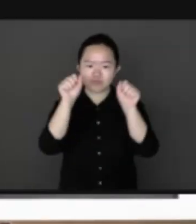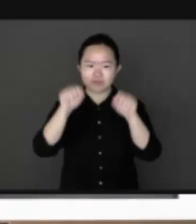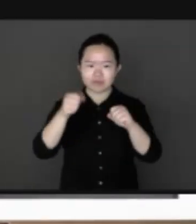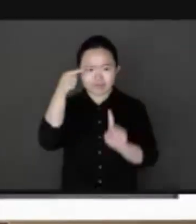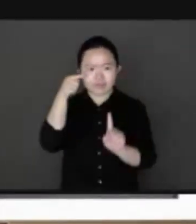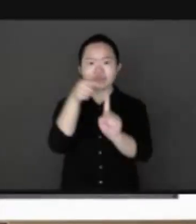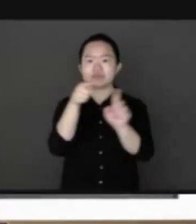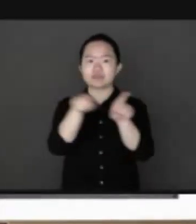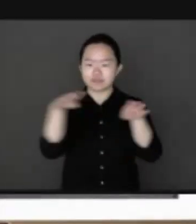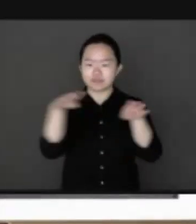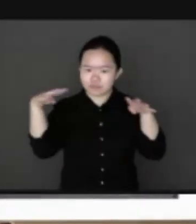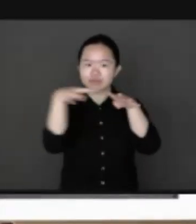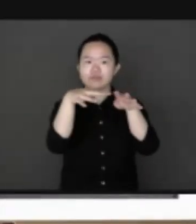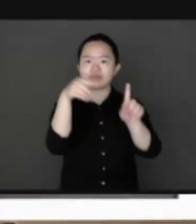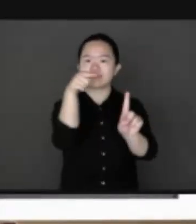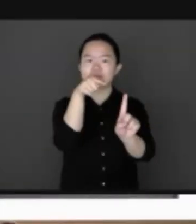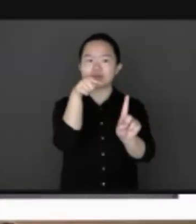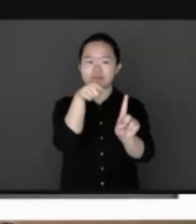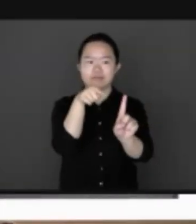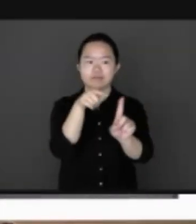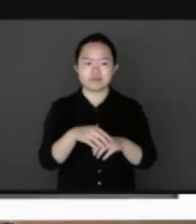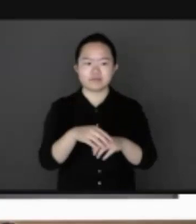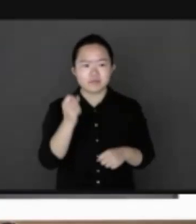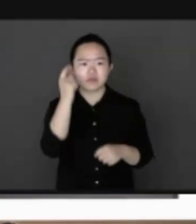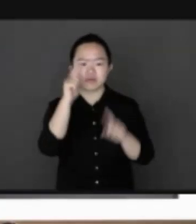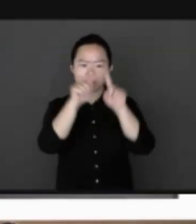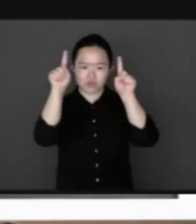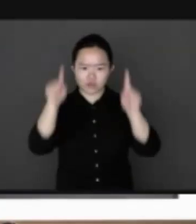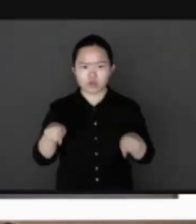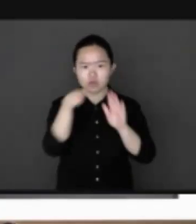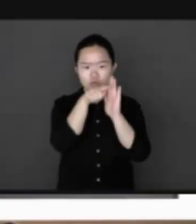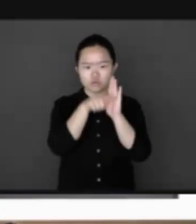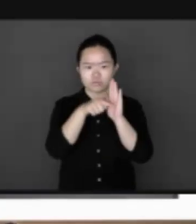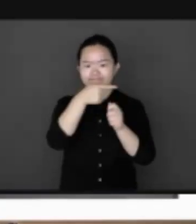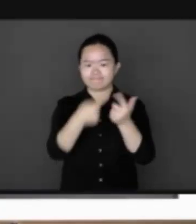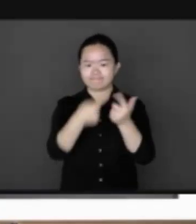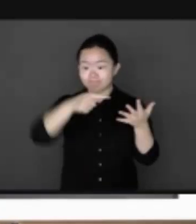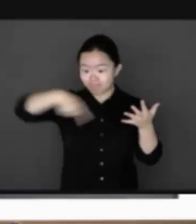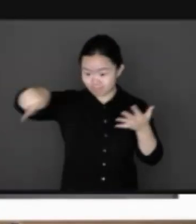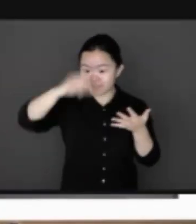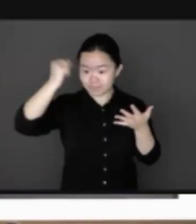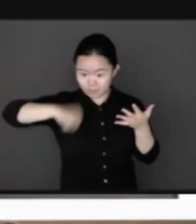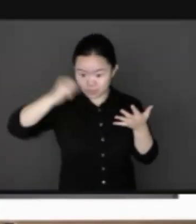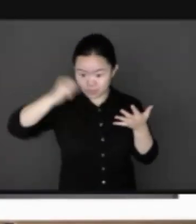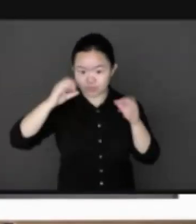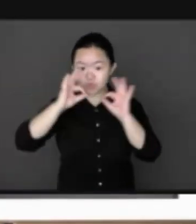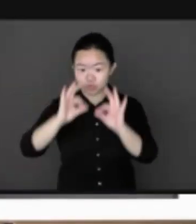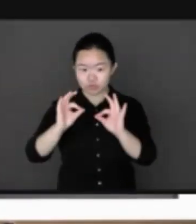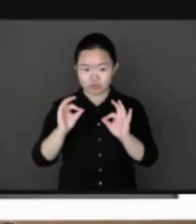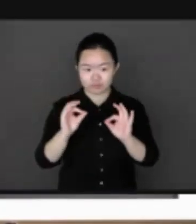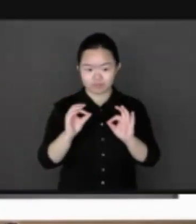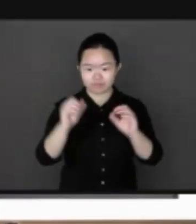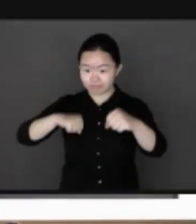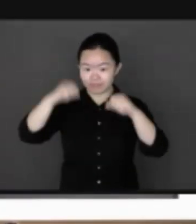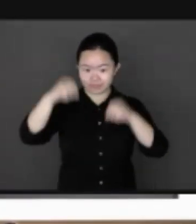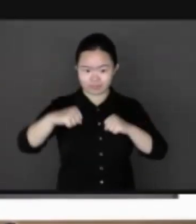to produce an understanding document for these requirements. Yesterday we had the third of this series, and